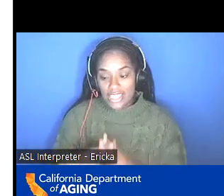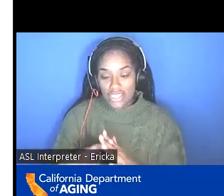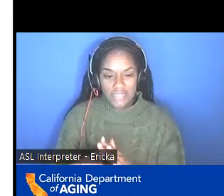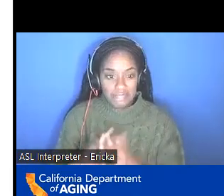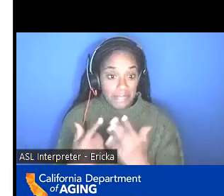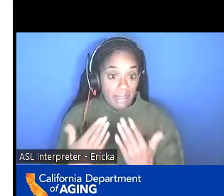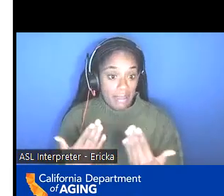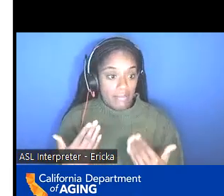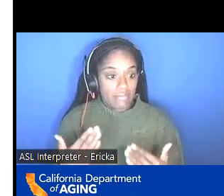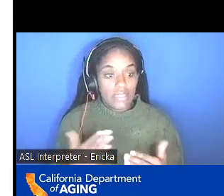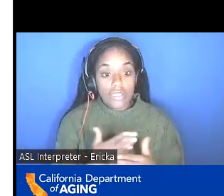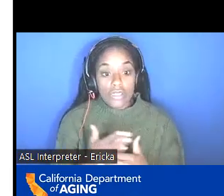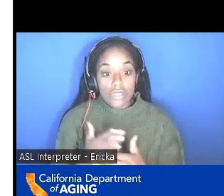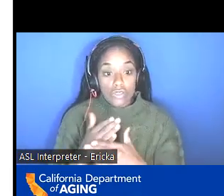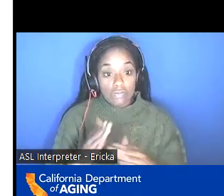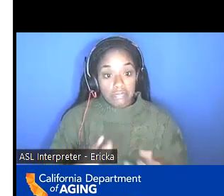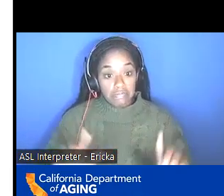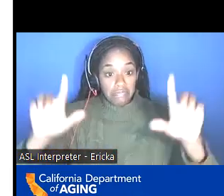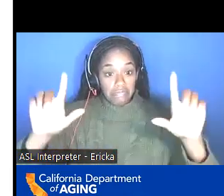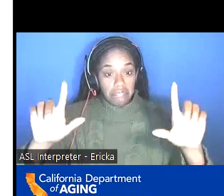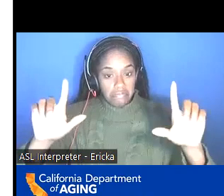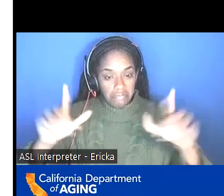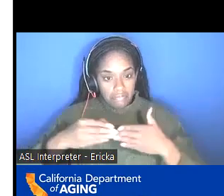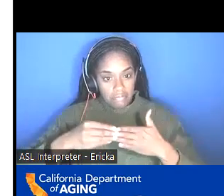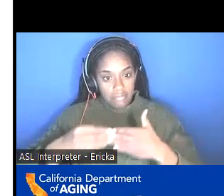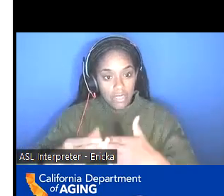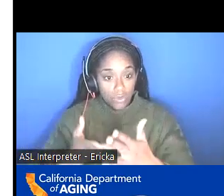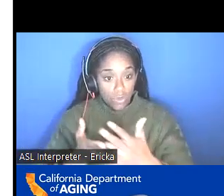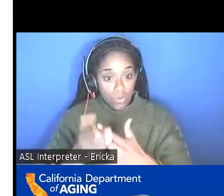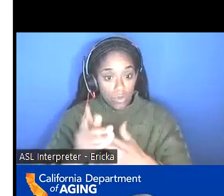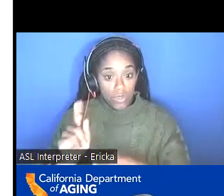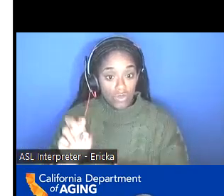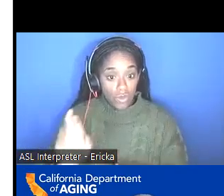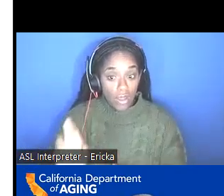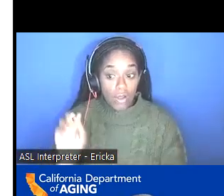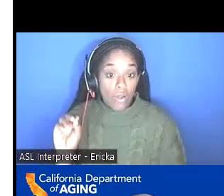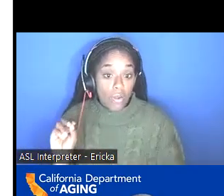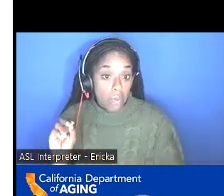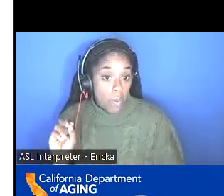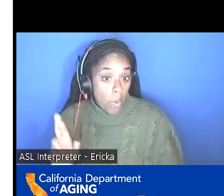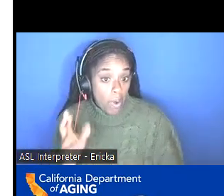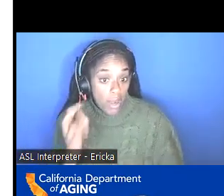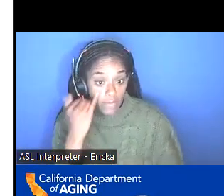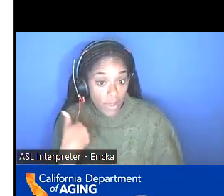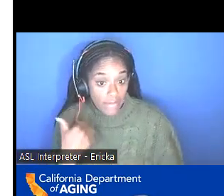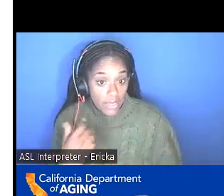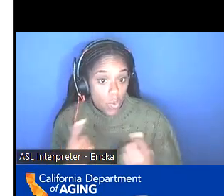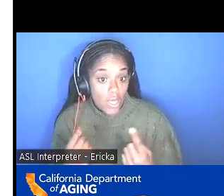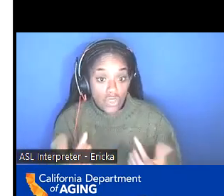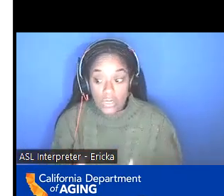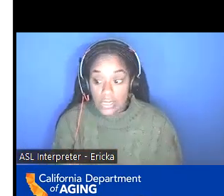and screen share and walk people through the tracker if you'd like, or take any questions anyone has